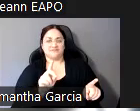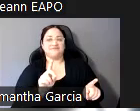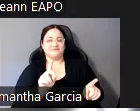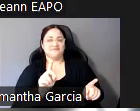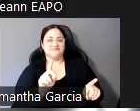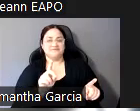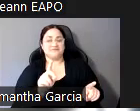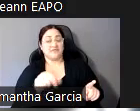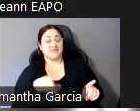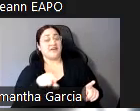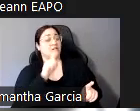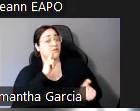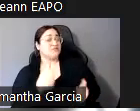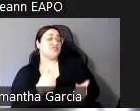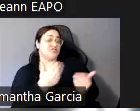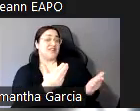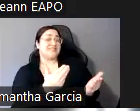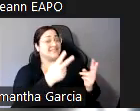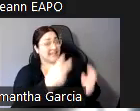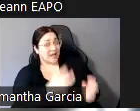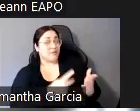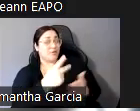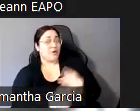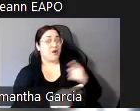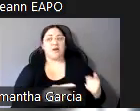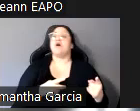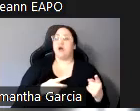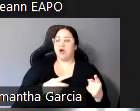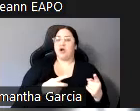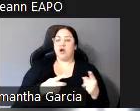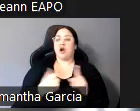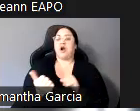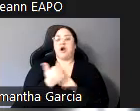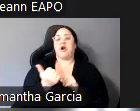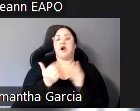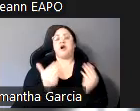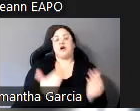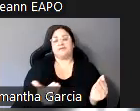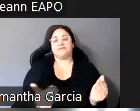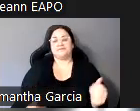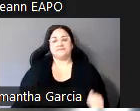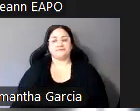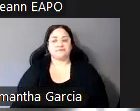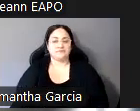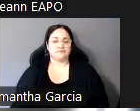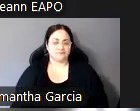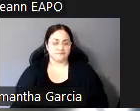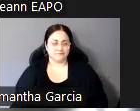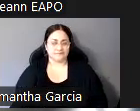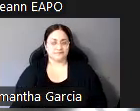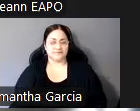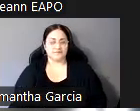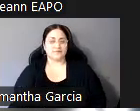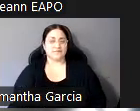the more popular ones. And they're going to, ask you to download their trading platforms. They're going to show you how to purchase